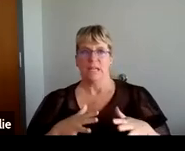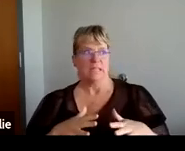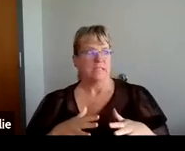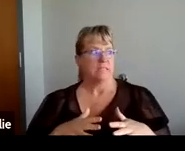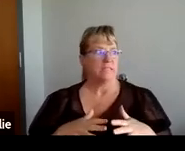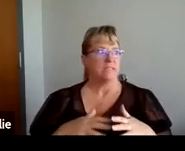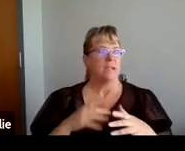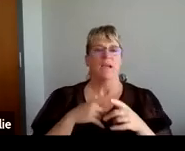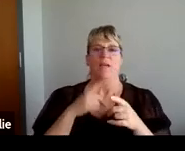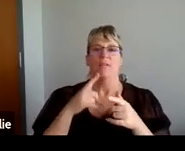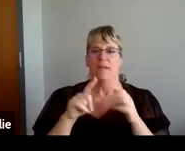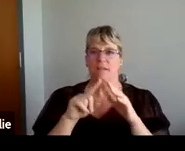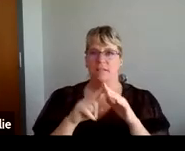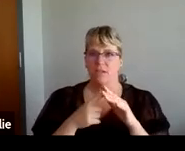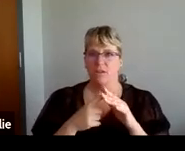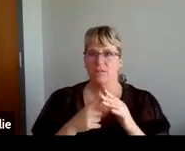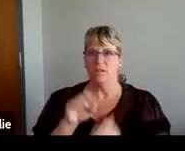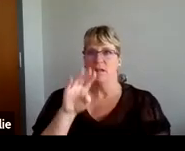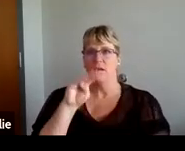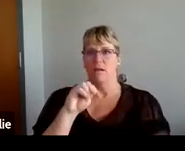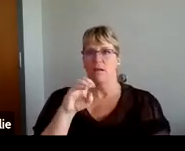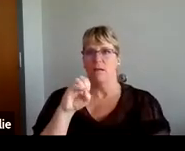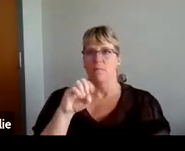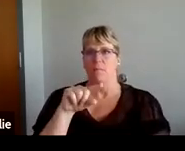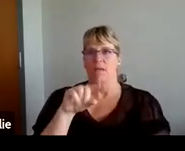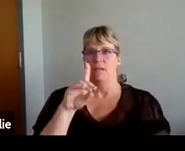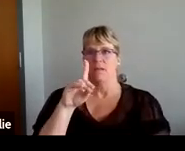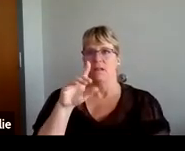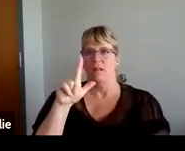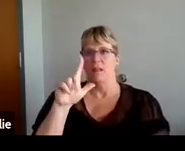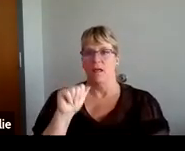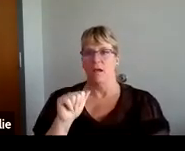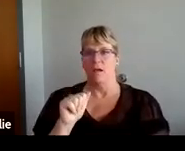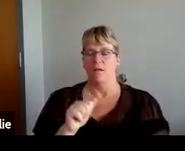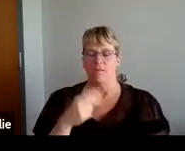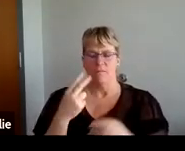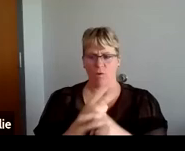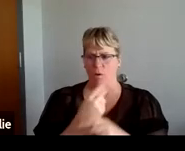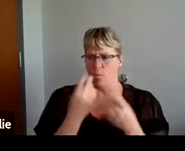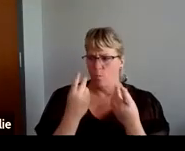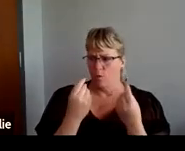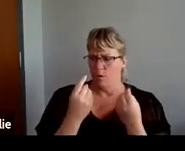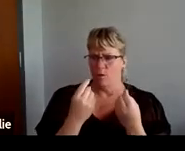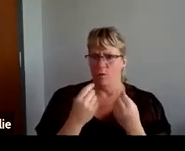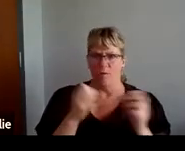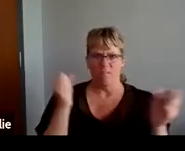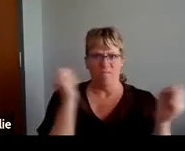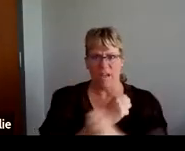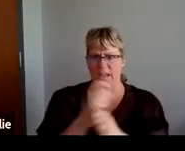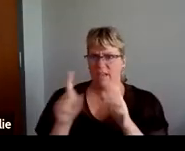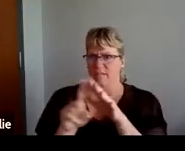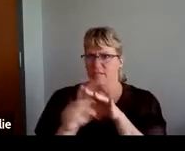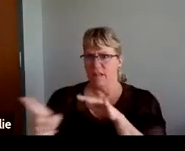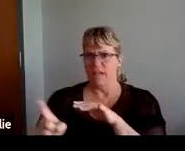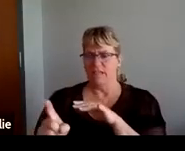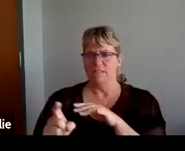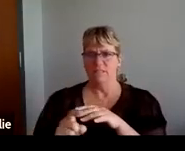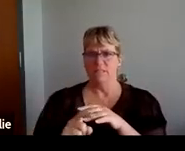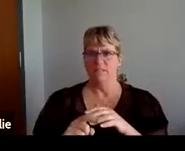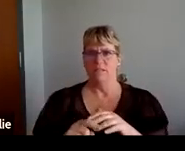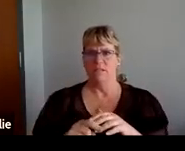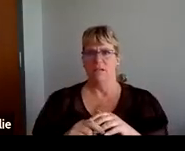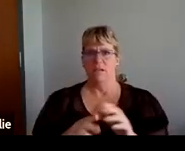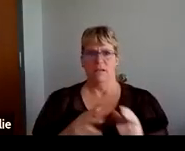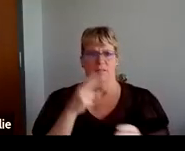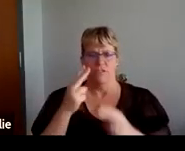then activates the amygdala to figure out, what should I do here? Fight, flight, the anxiety's up, the urgency's up,